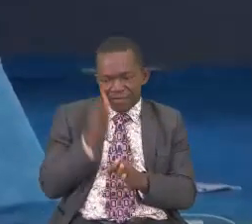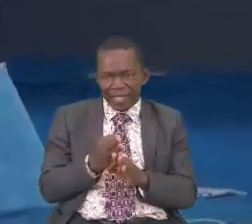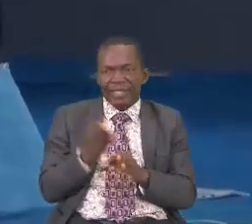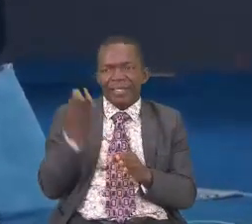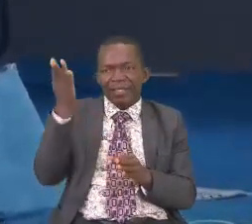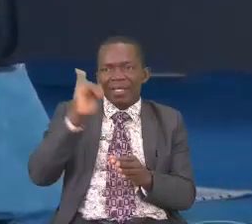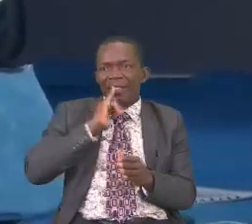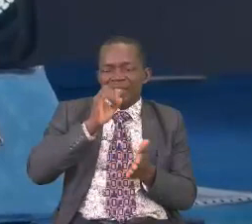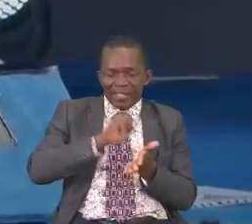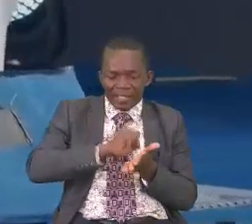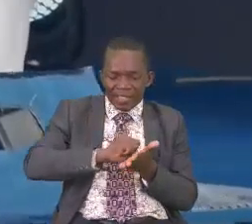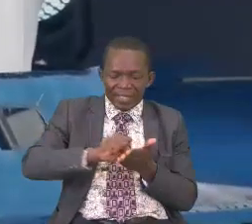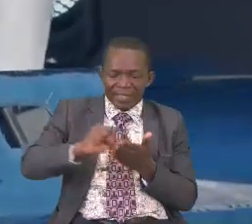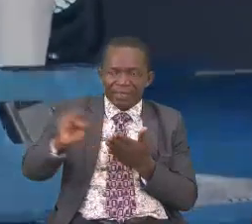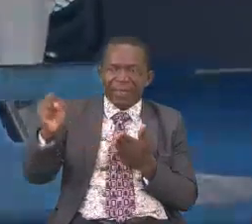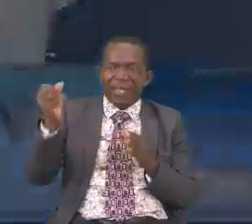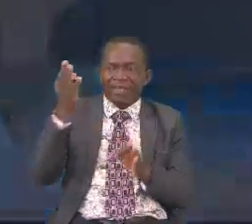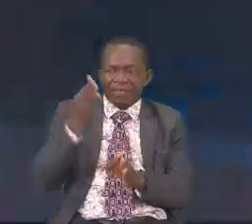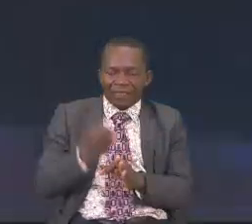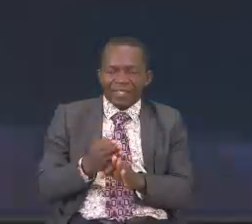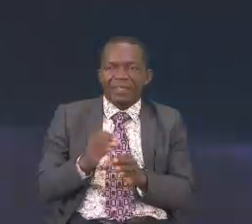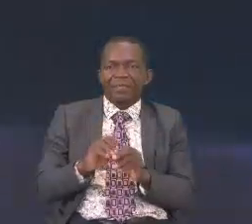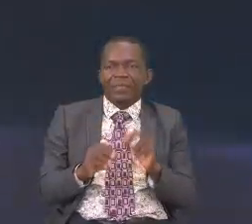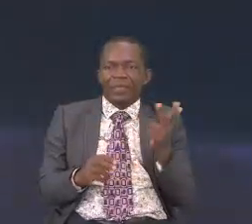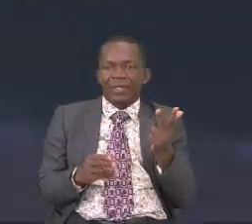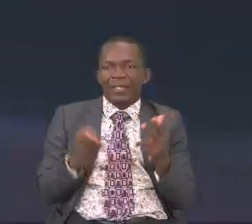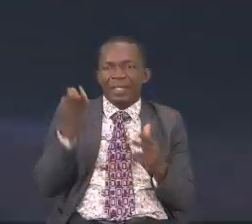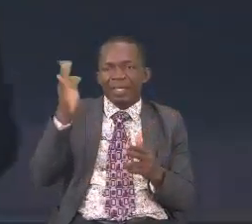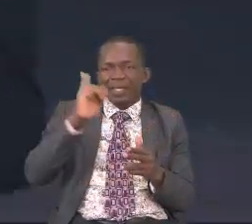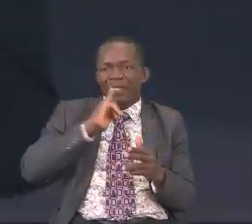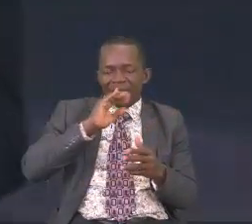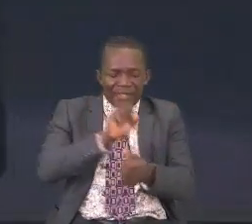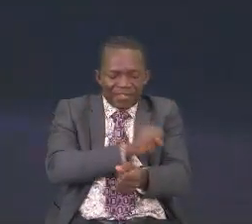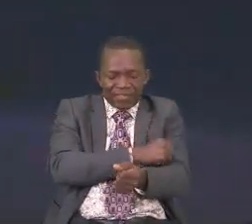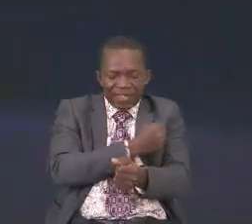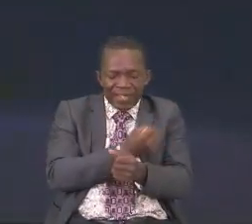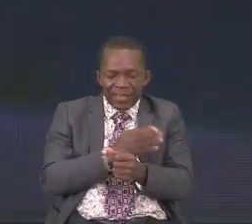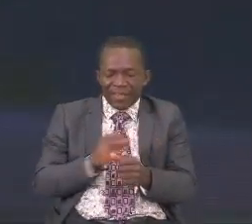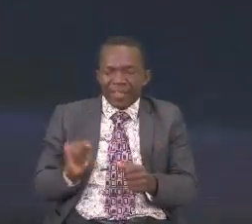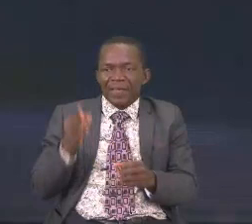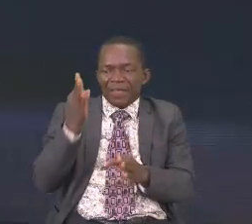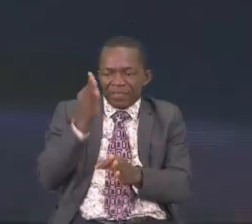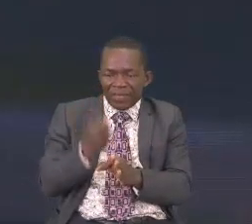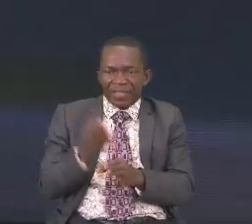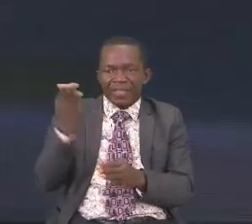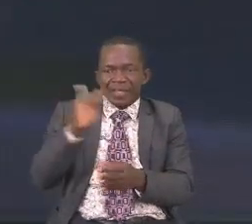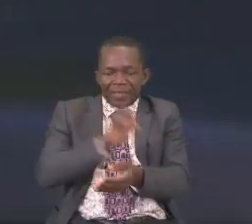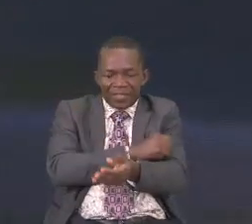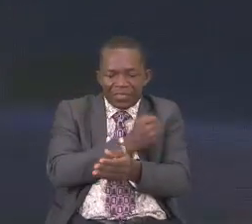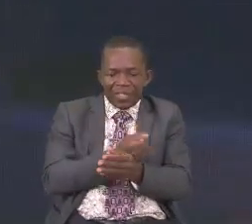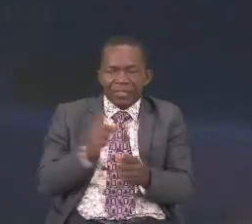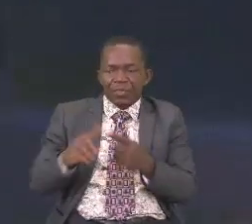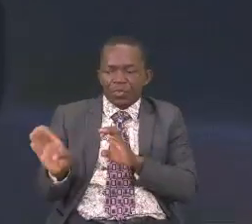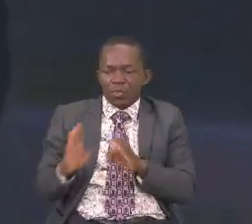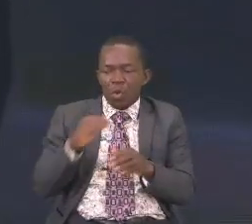sanctifying faith and their strengthening of Faith the strange deal what the Lord has called you to do